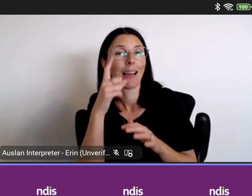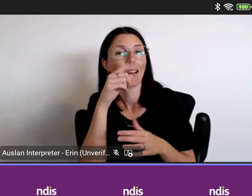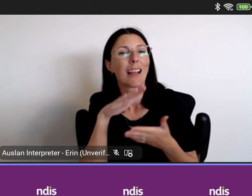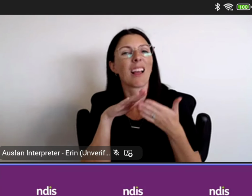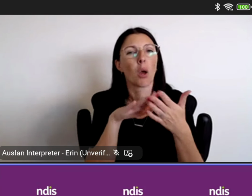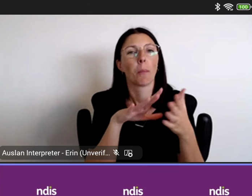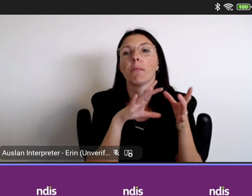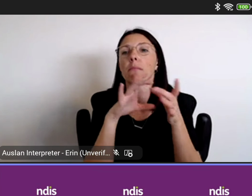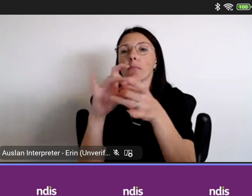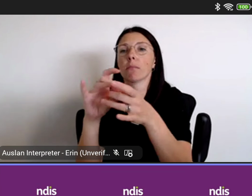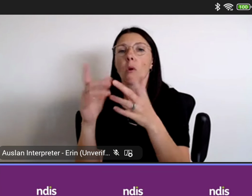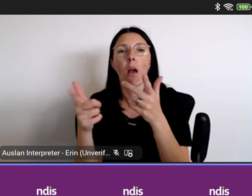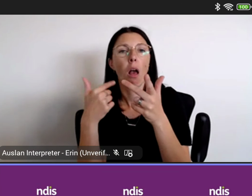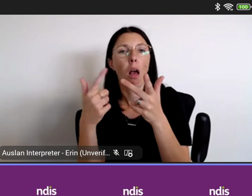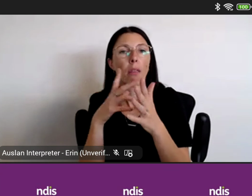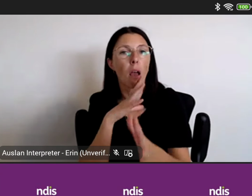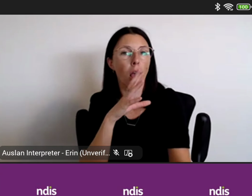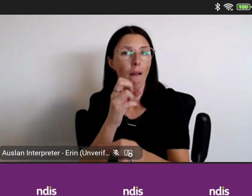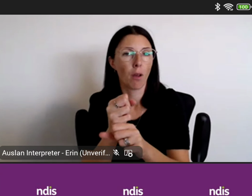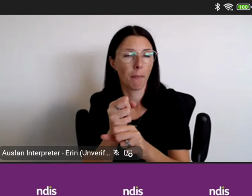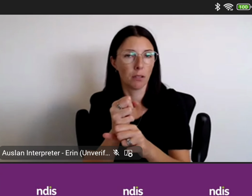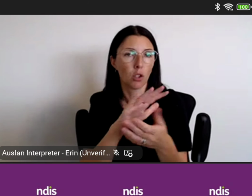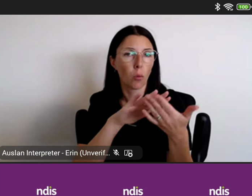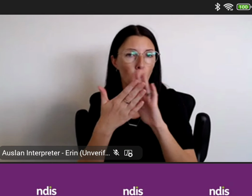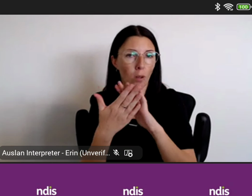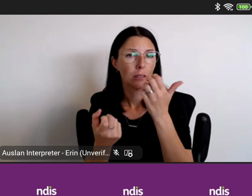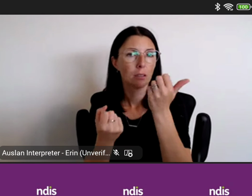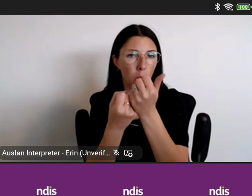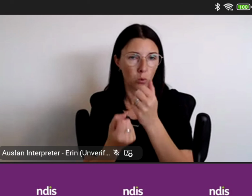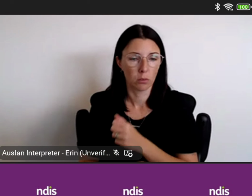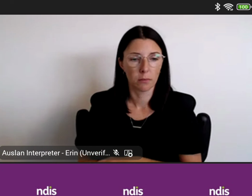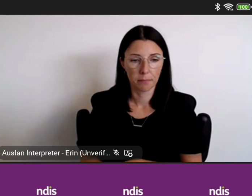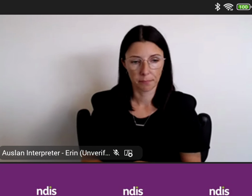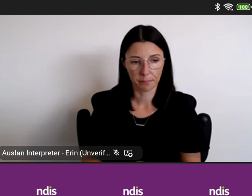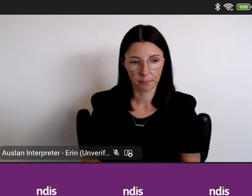other government and community supports.